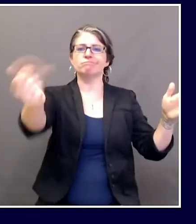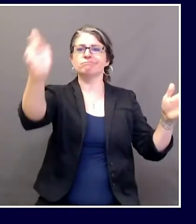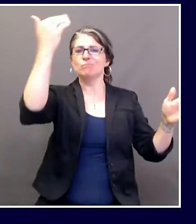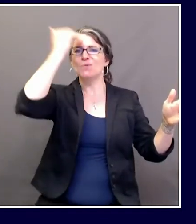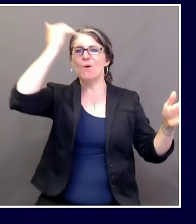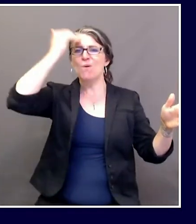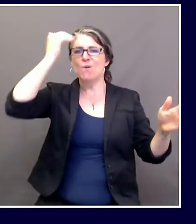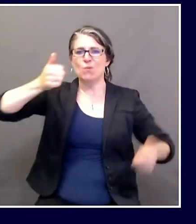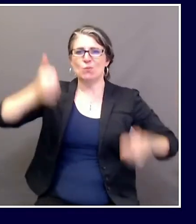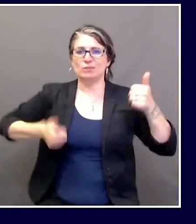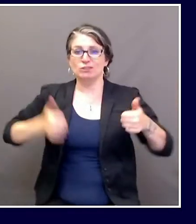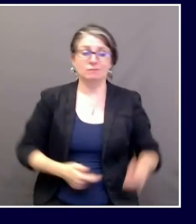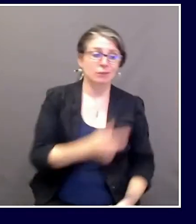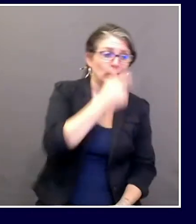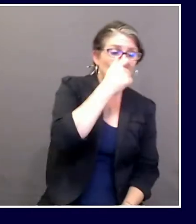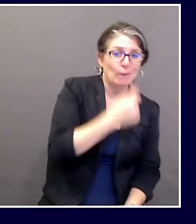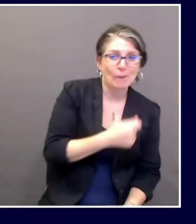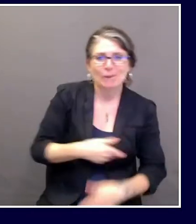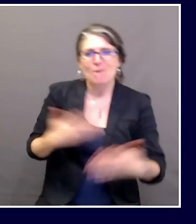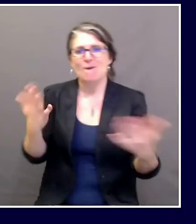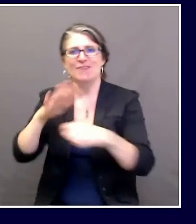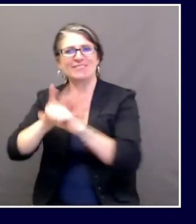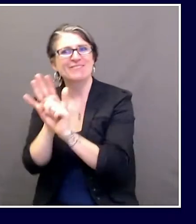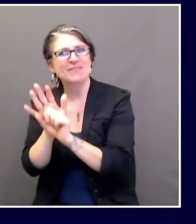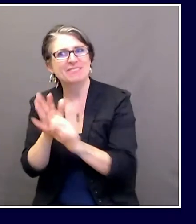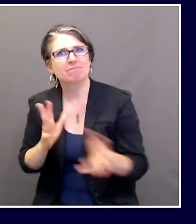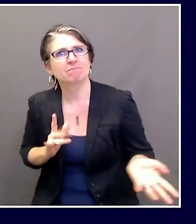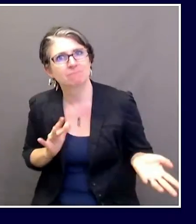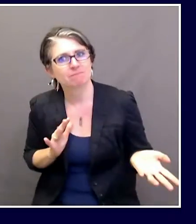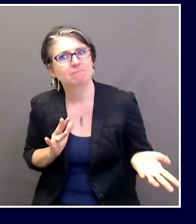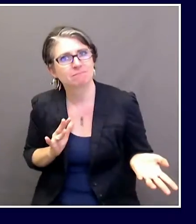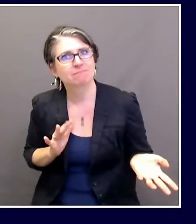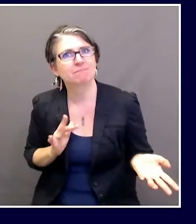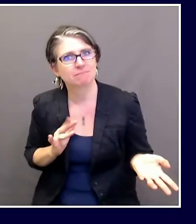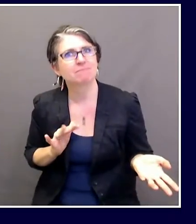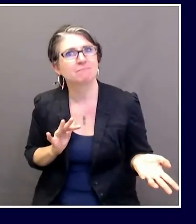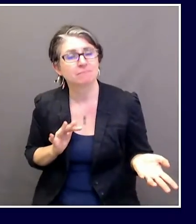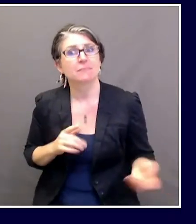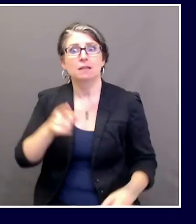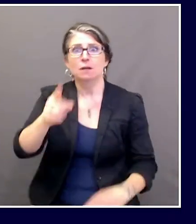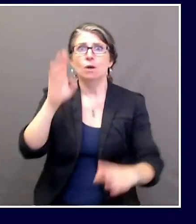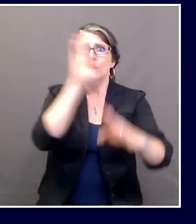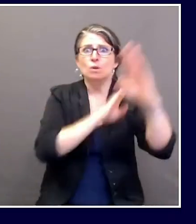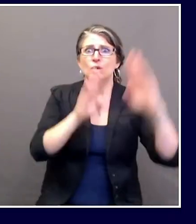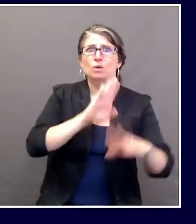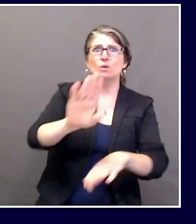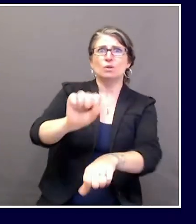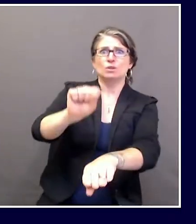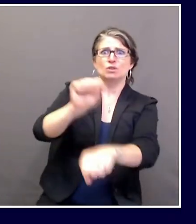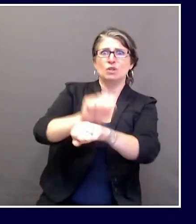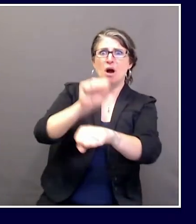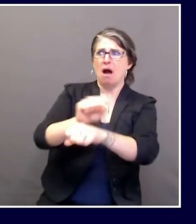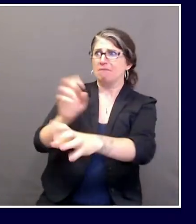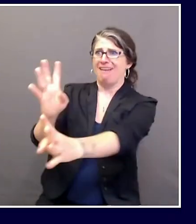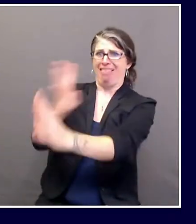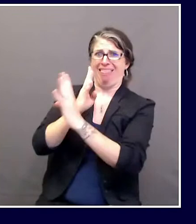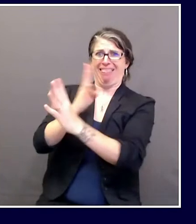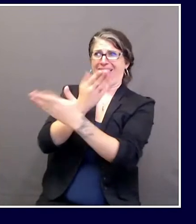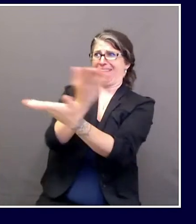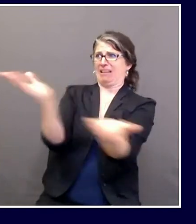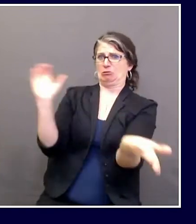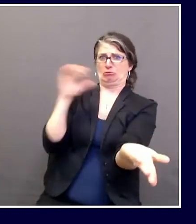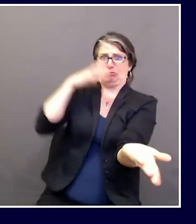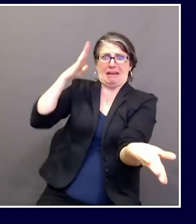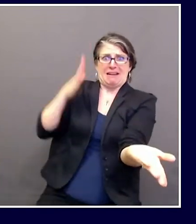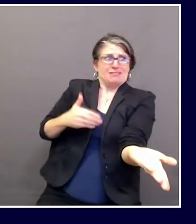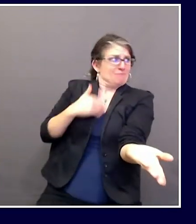job, we encourage you to visit any Walgreens located in Maine to monitor your health with a series of free rapid tests. There